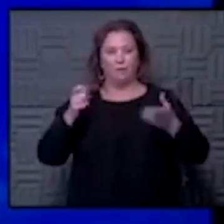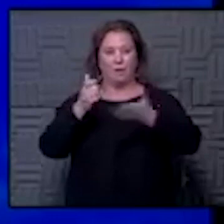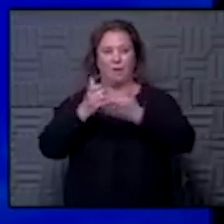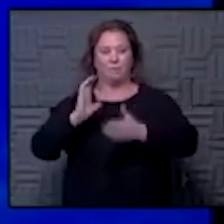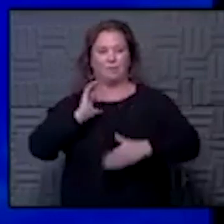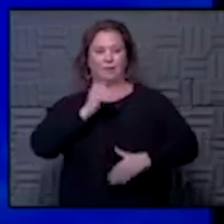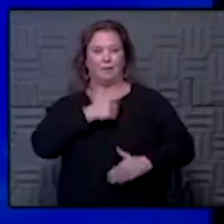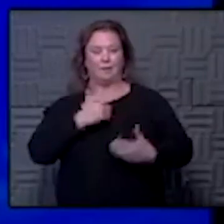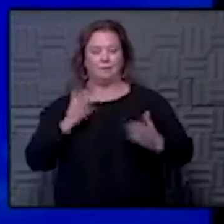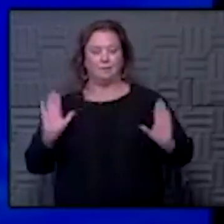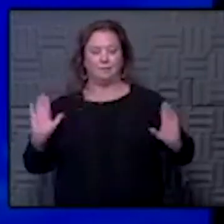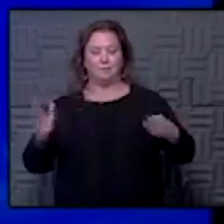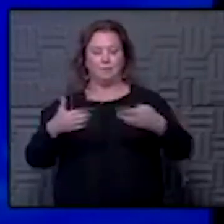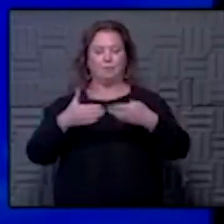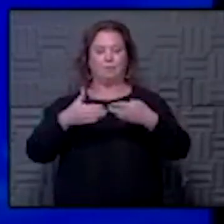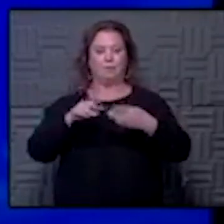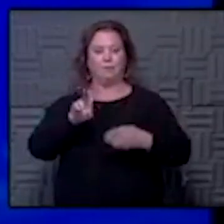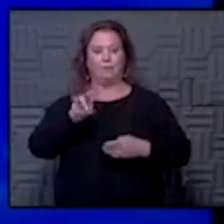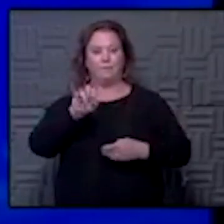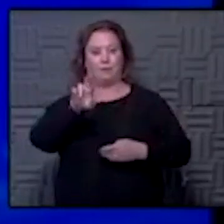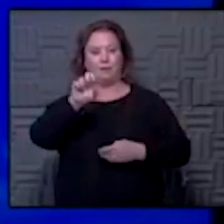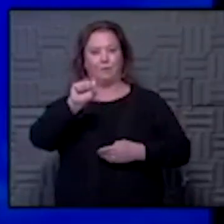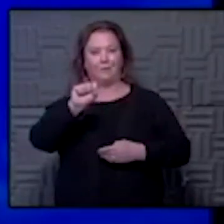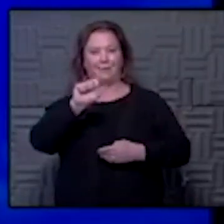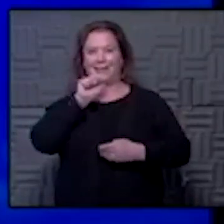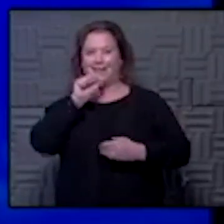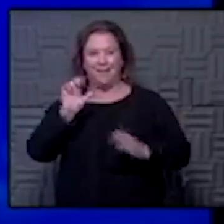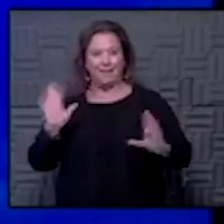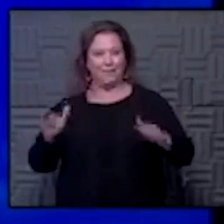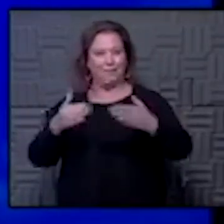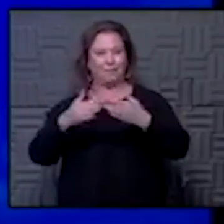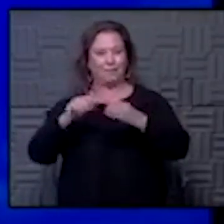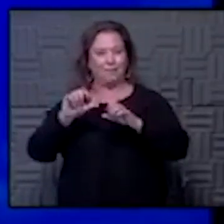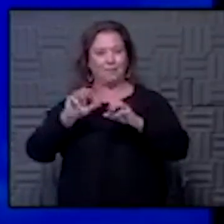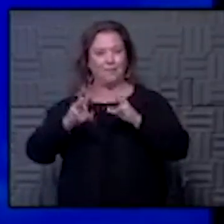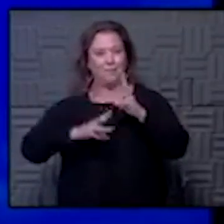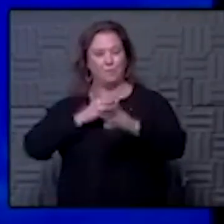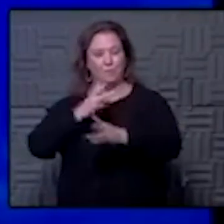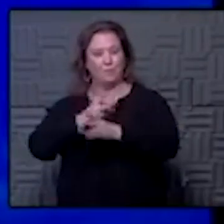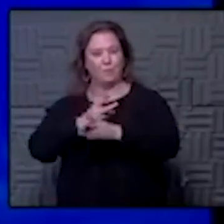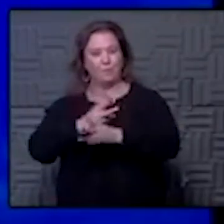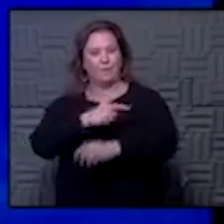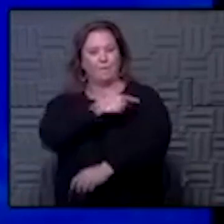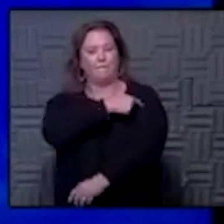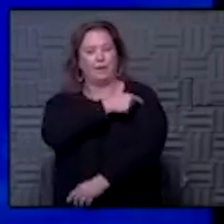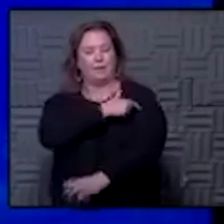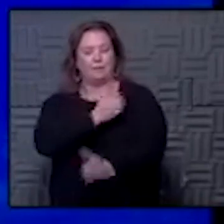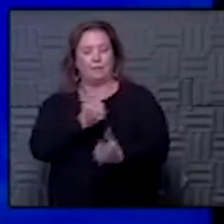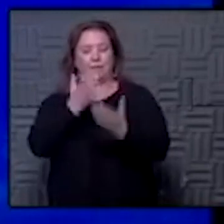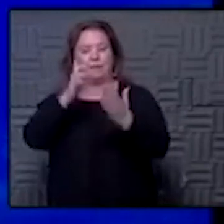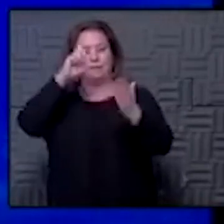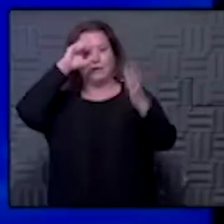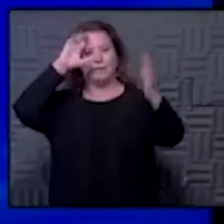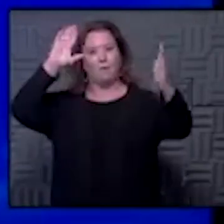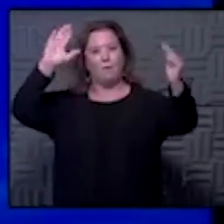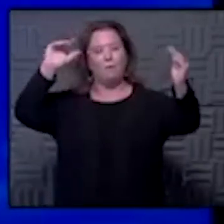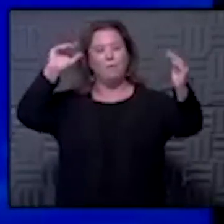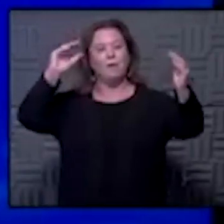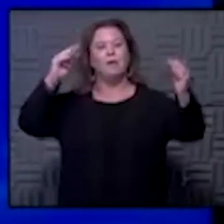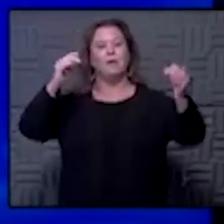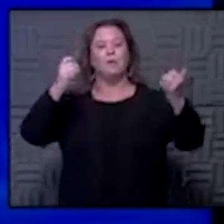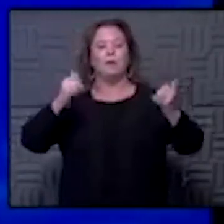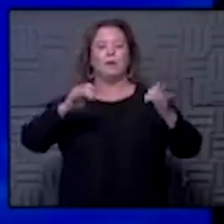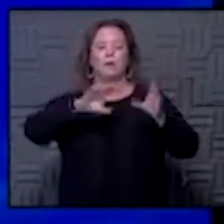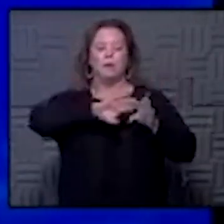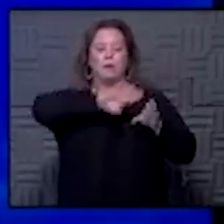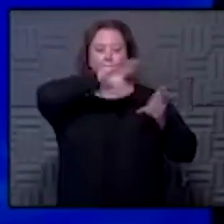us to shut down the virus and not society. While the news about vaccine gives us all hope, we got to take these steps now to bend